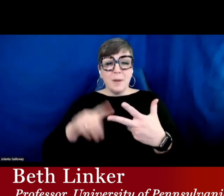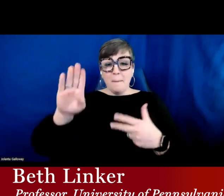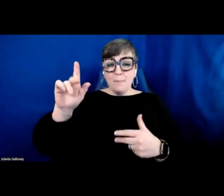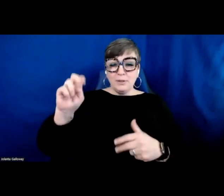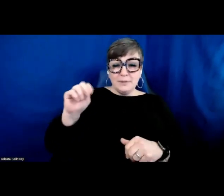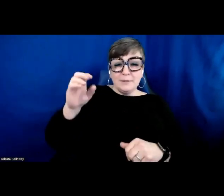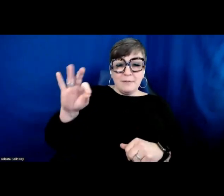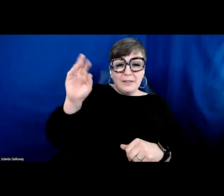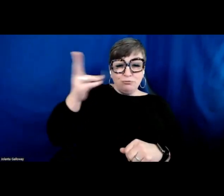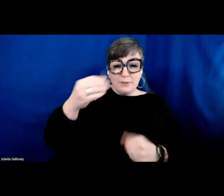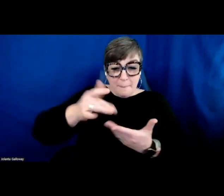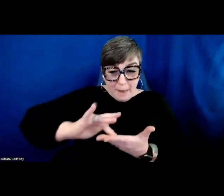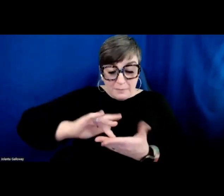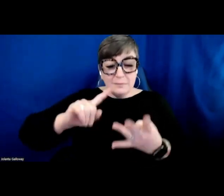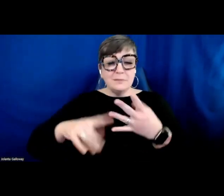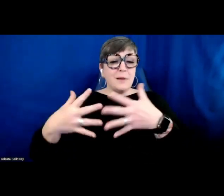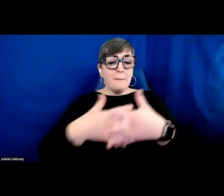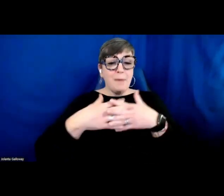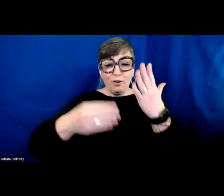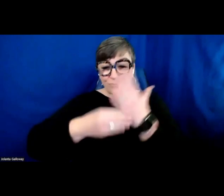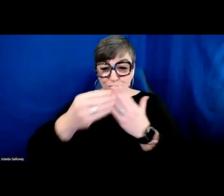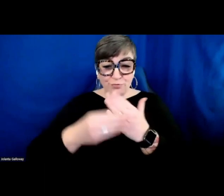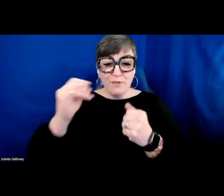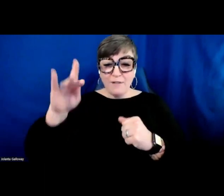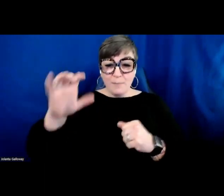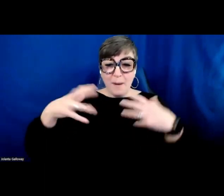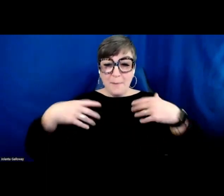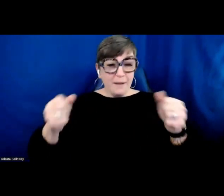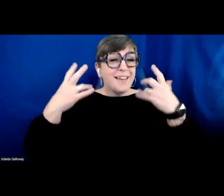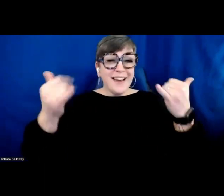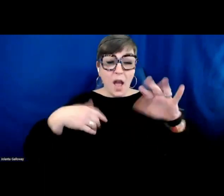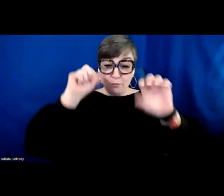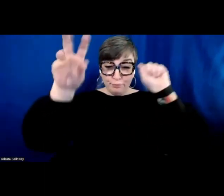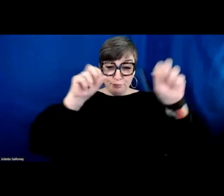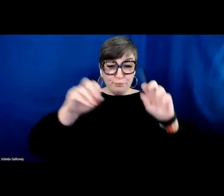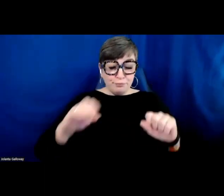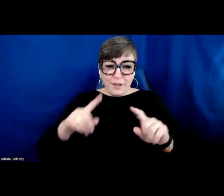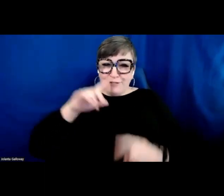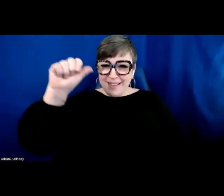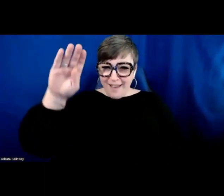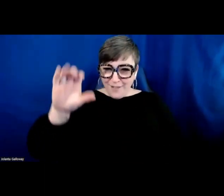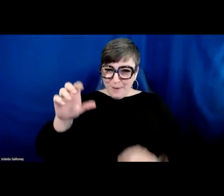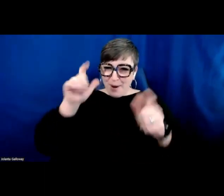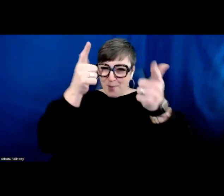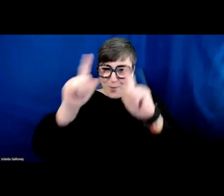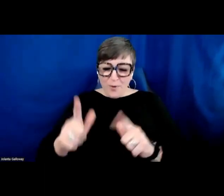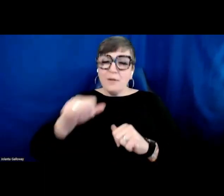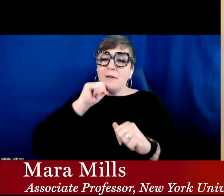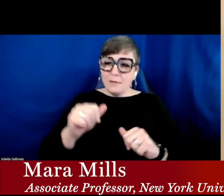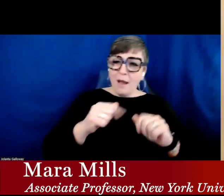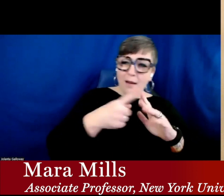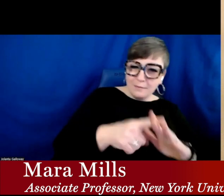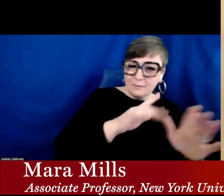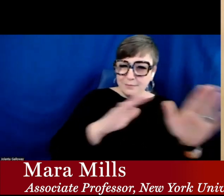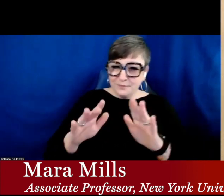uh and i'm just giving the speakers an alphabetical order not necessarily the order in which they will appear uh marla